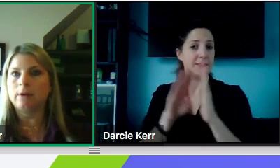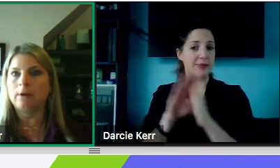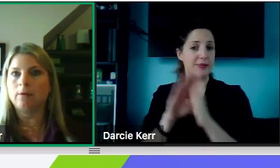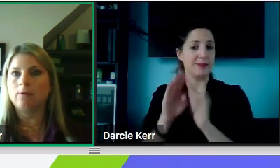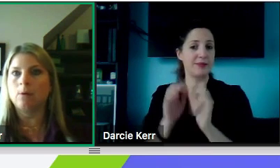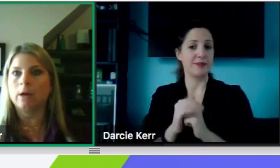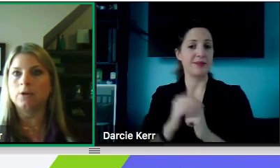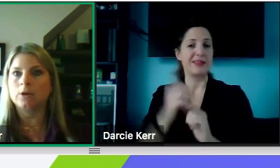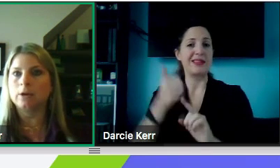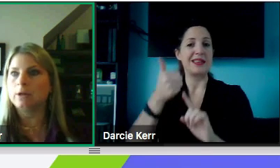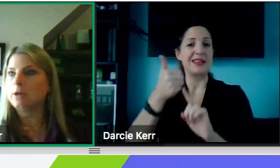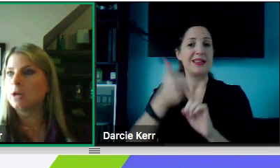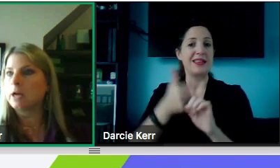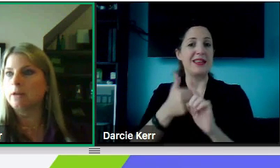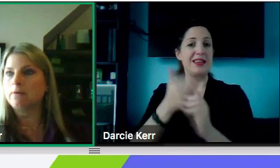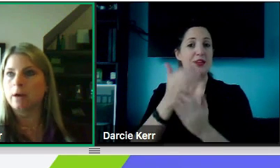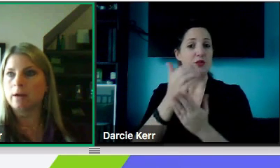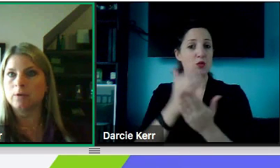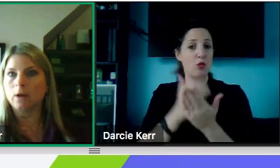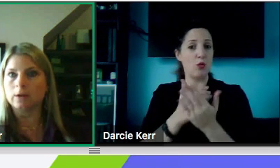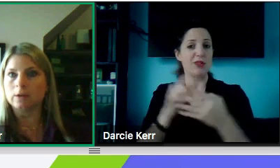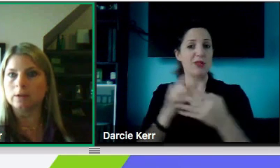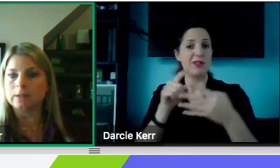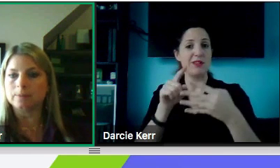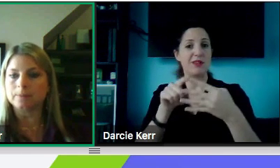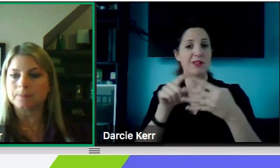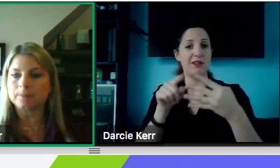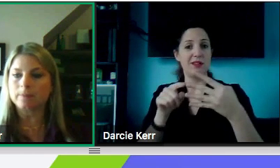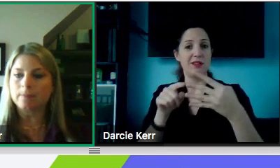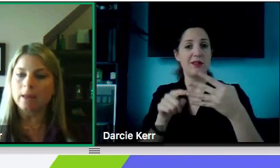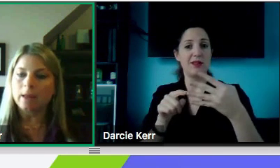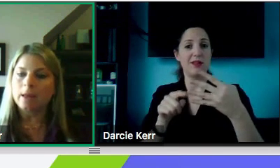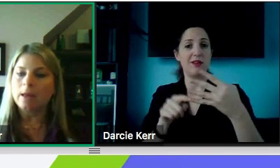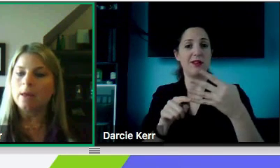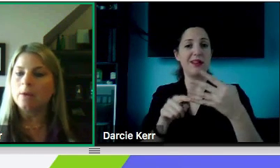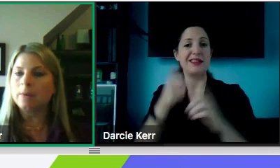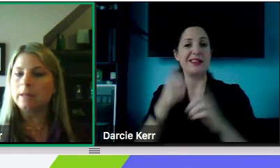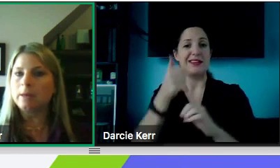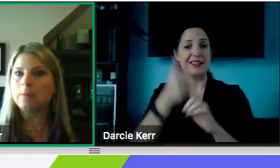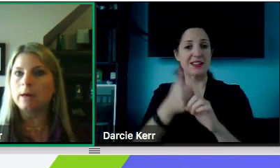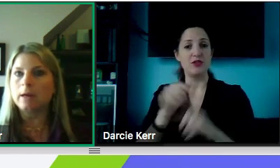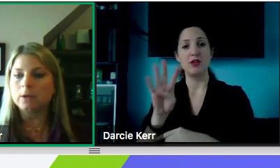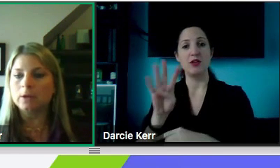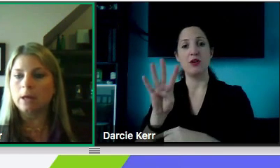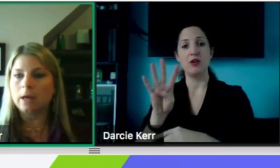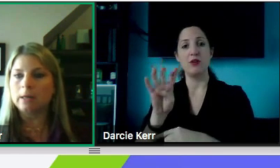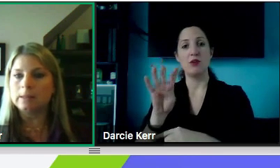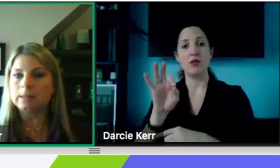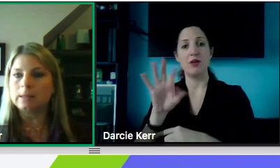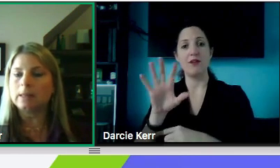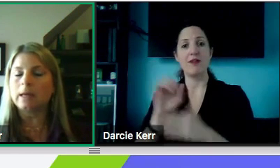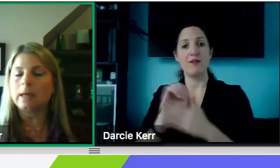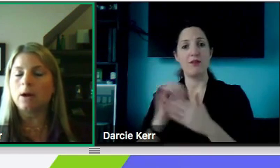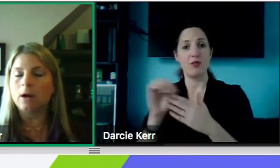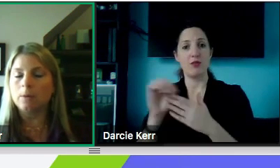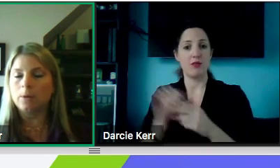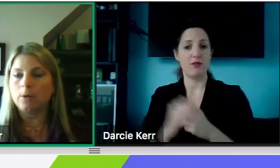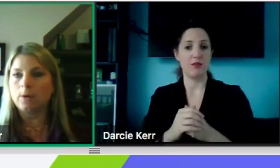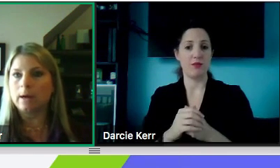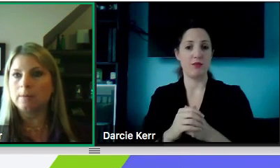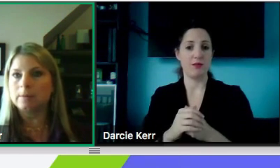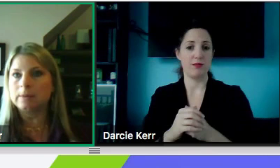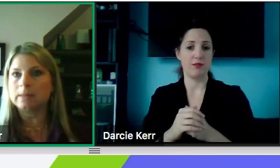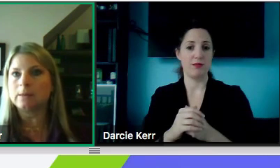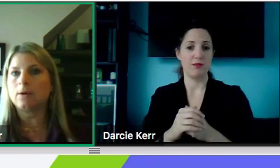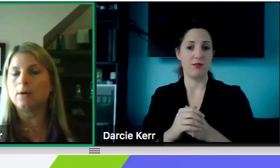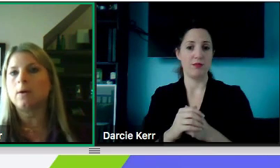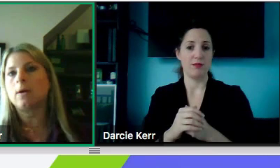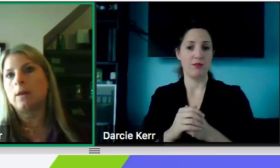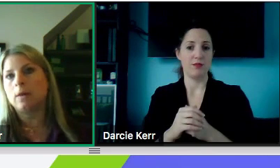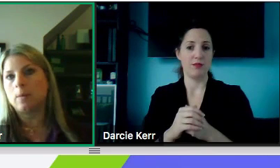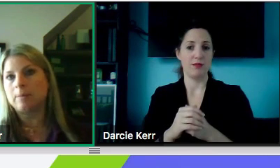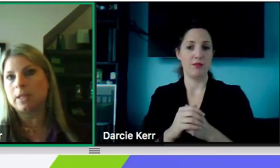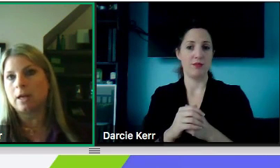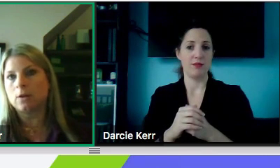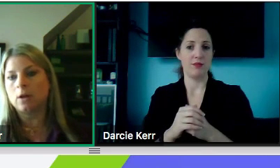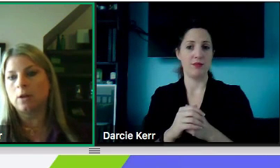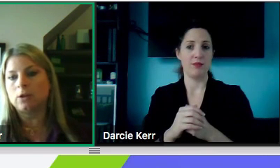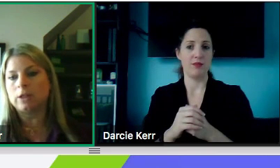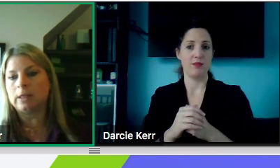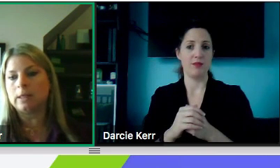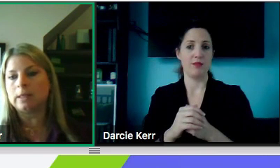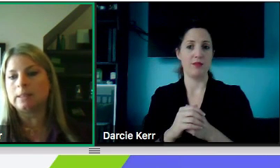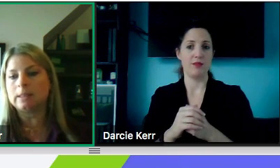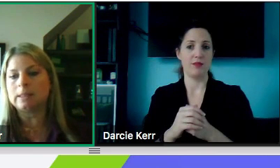carries a fee of $495. Really, what underlines our programs in the